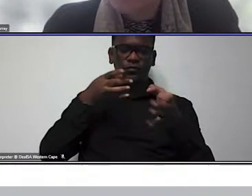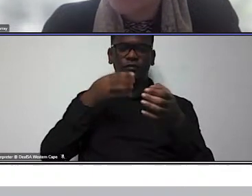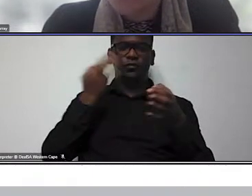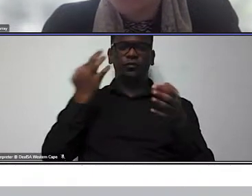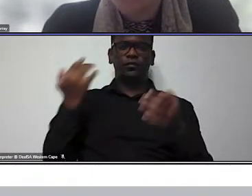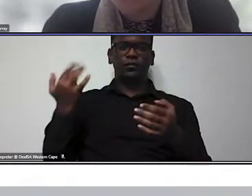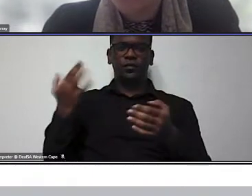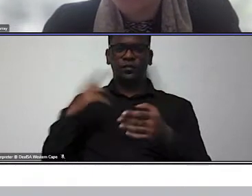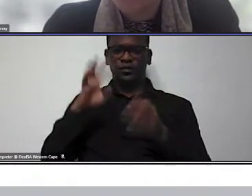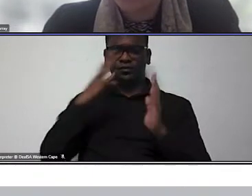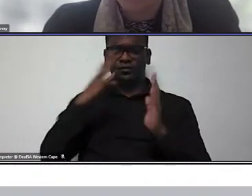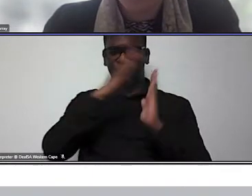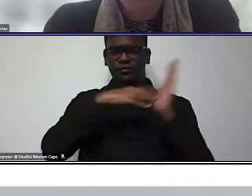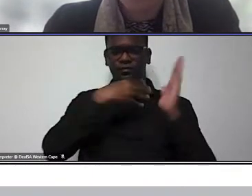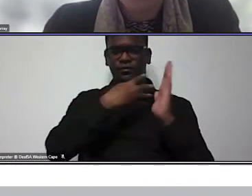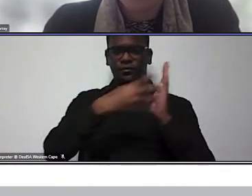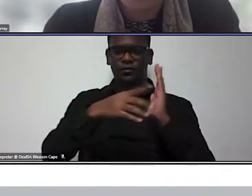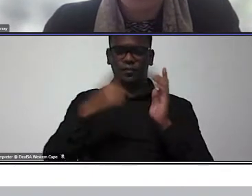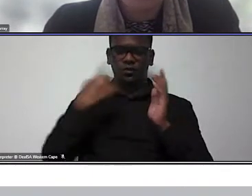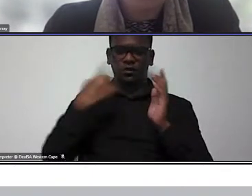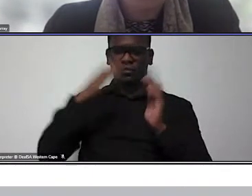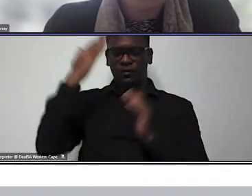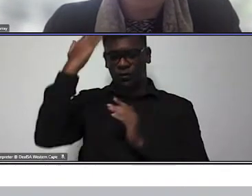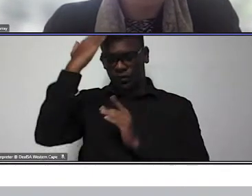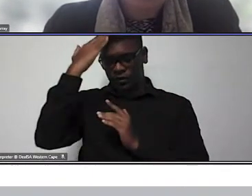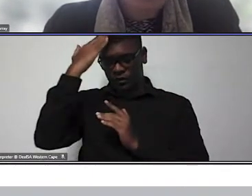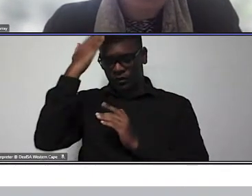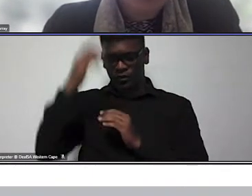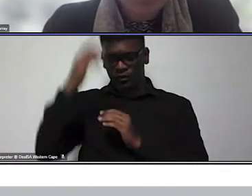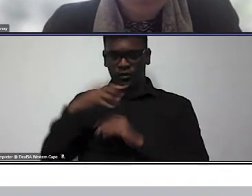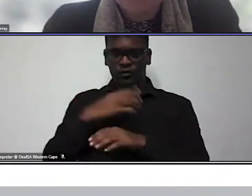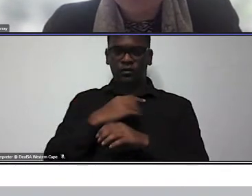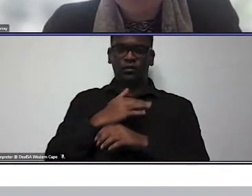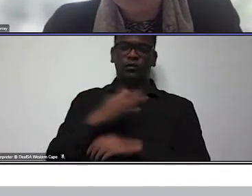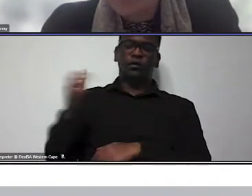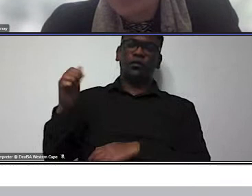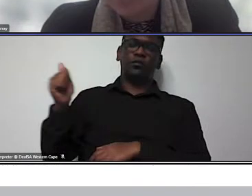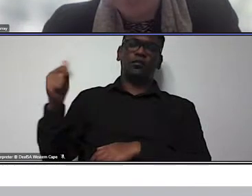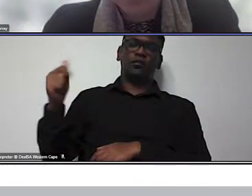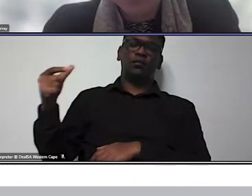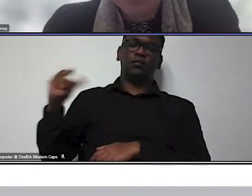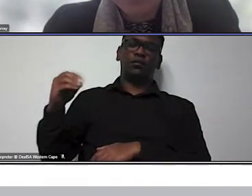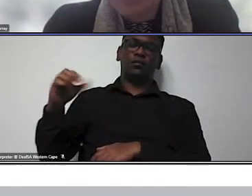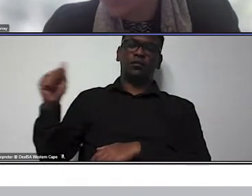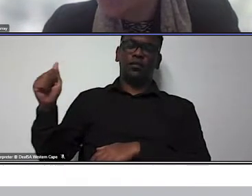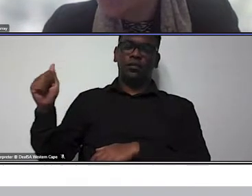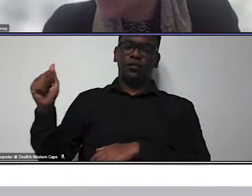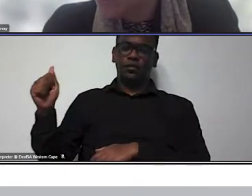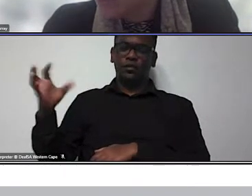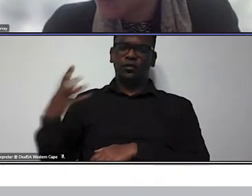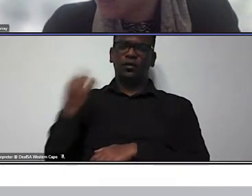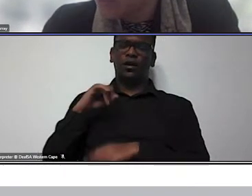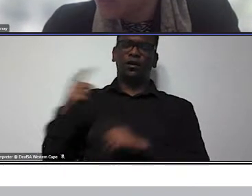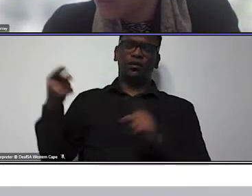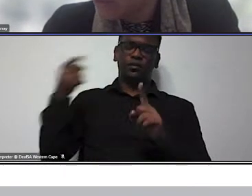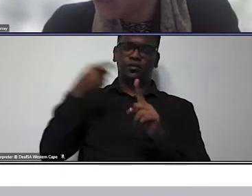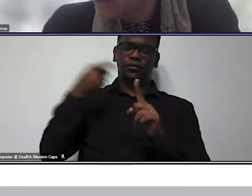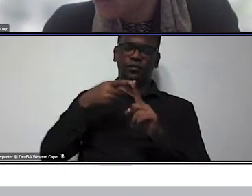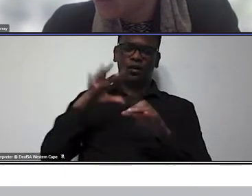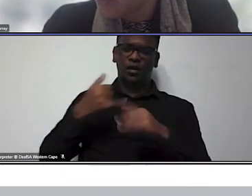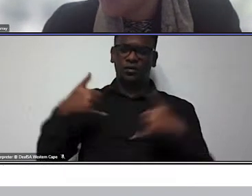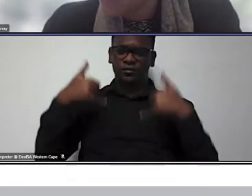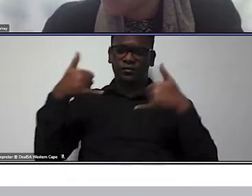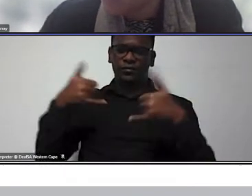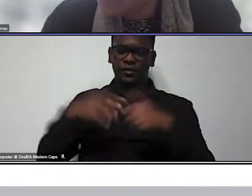of the criteria for graduating out of AGOA? What have they managed to achieve? How did they go about it? If we could get a bit more